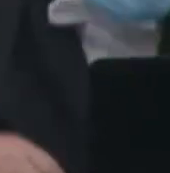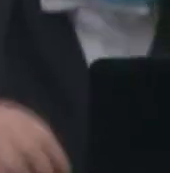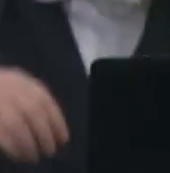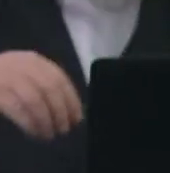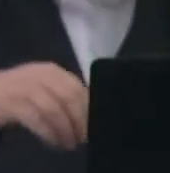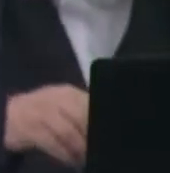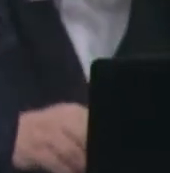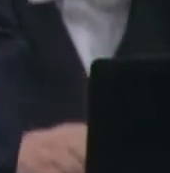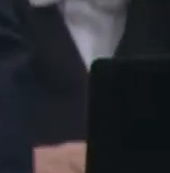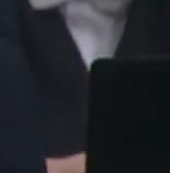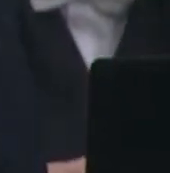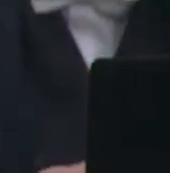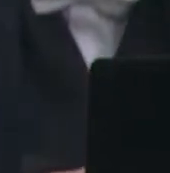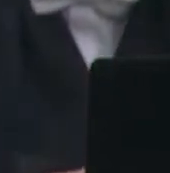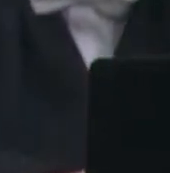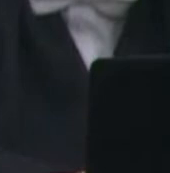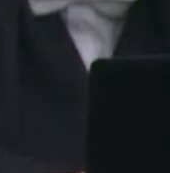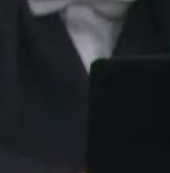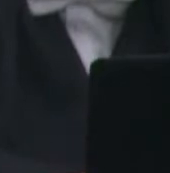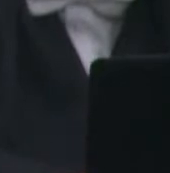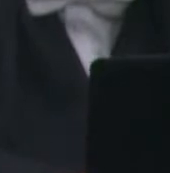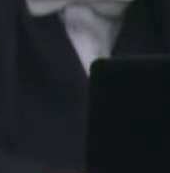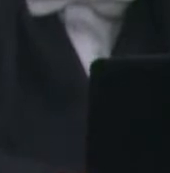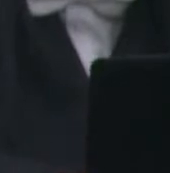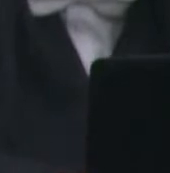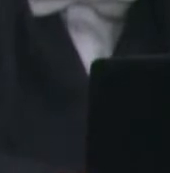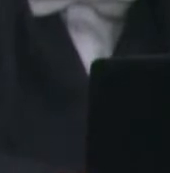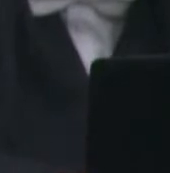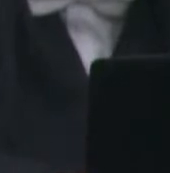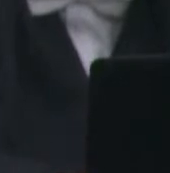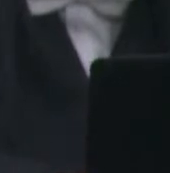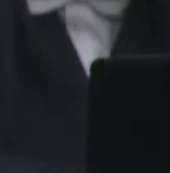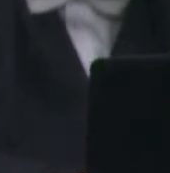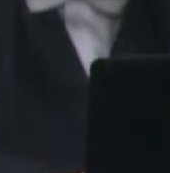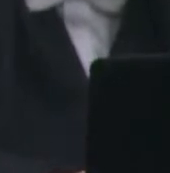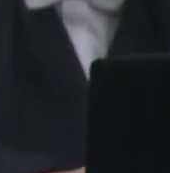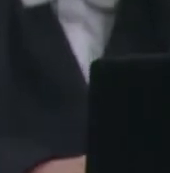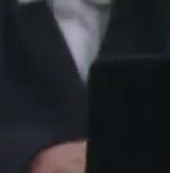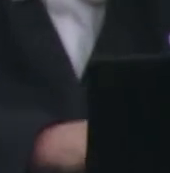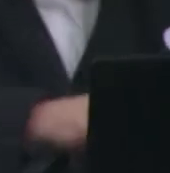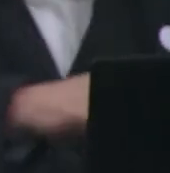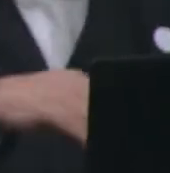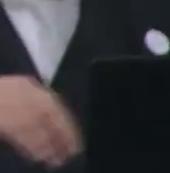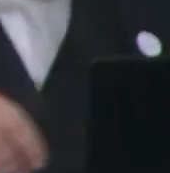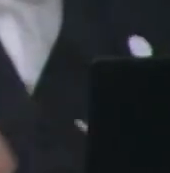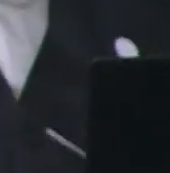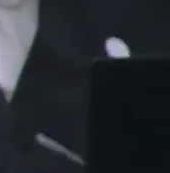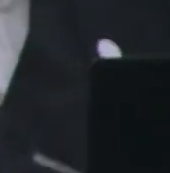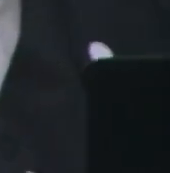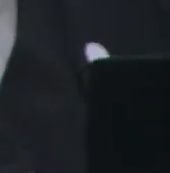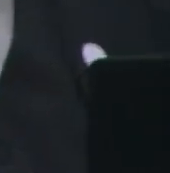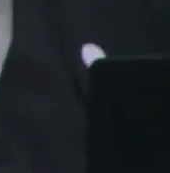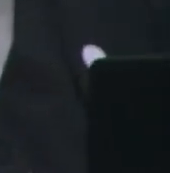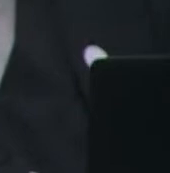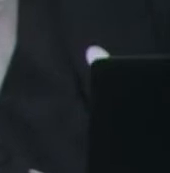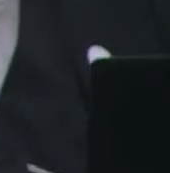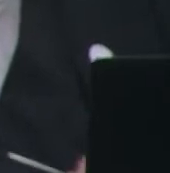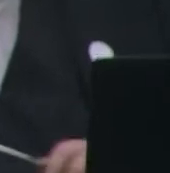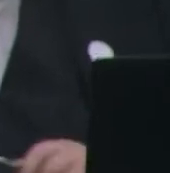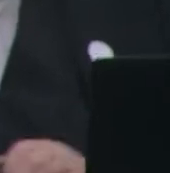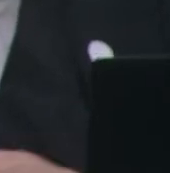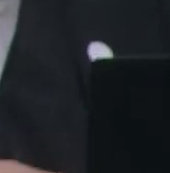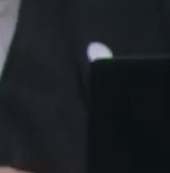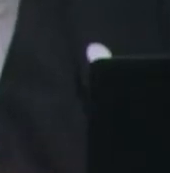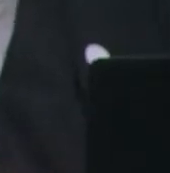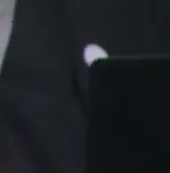Based on the recommendations of the Presidential SOE Council, government is reviewing state ownership policy in